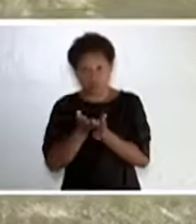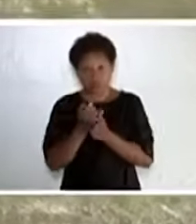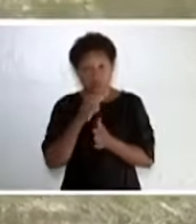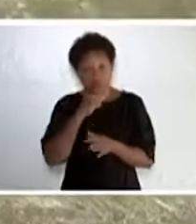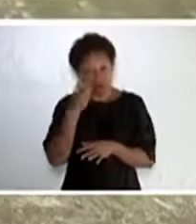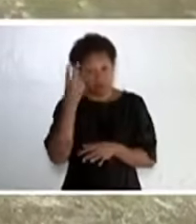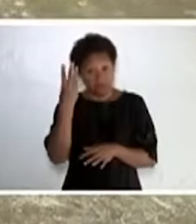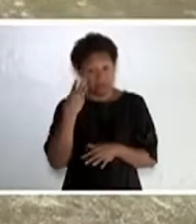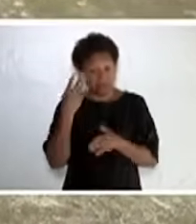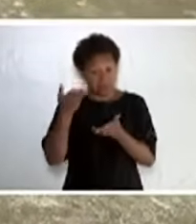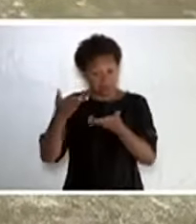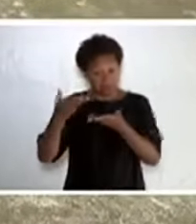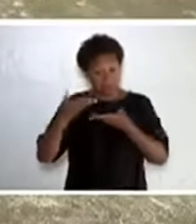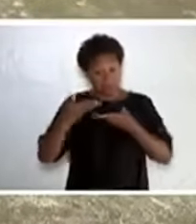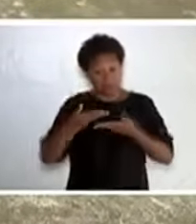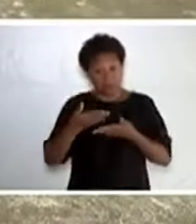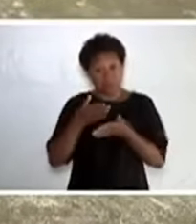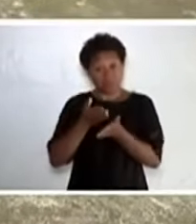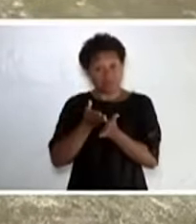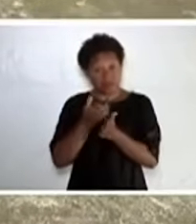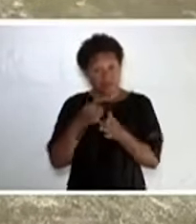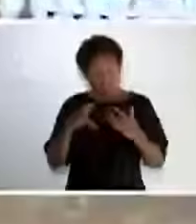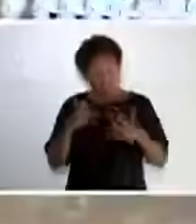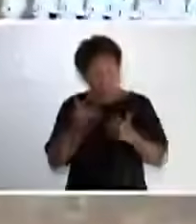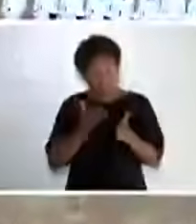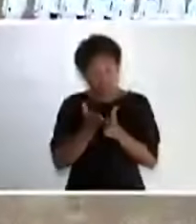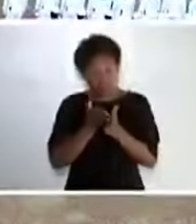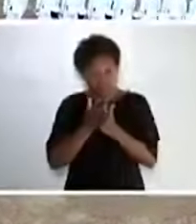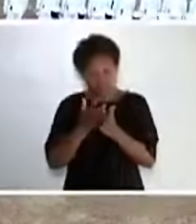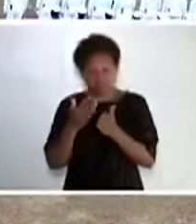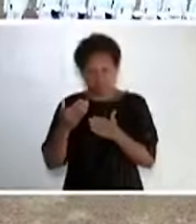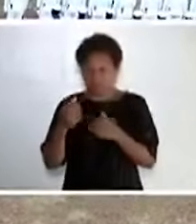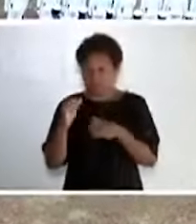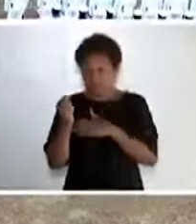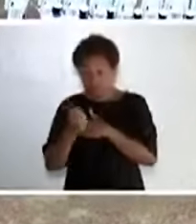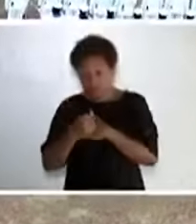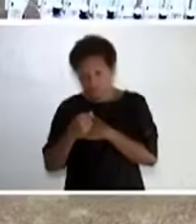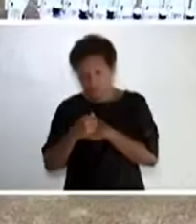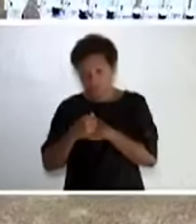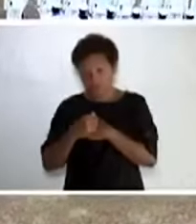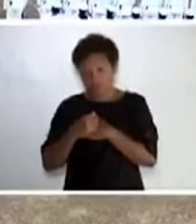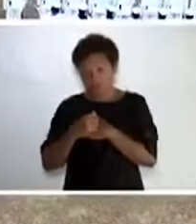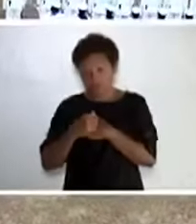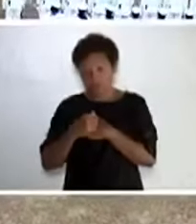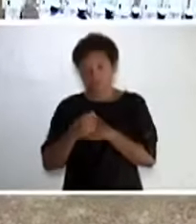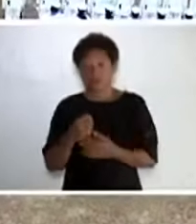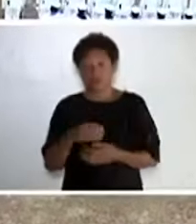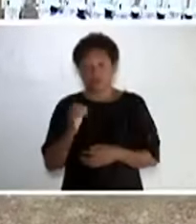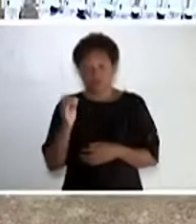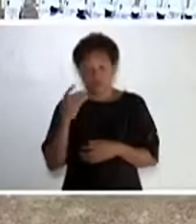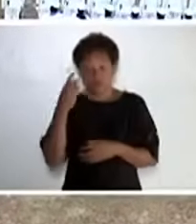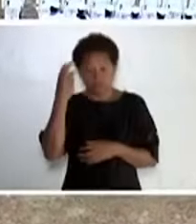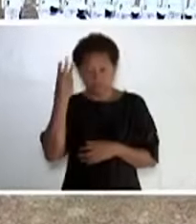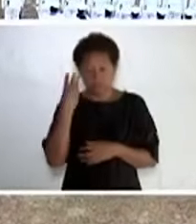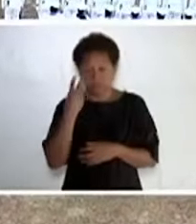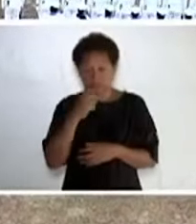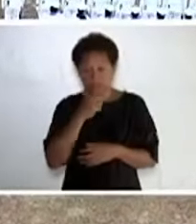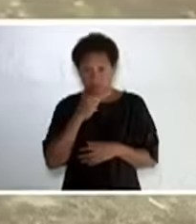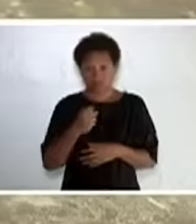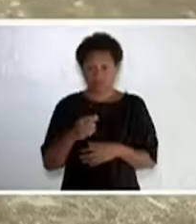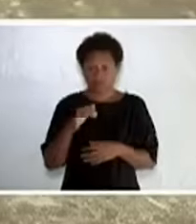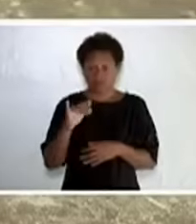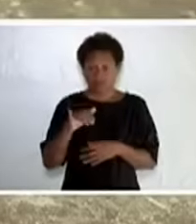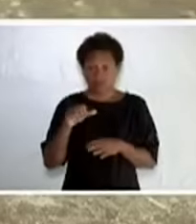men and women who have given their lives in service to keep us safe and secure, and also for the men and women who are currently